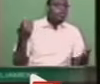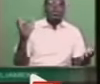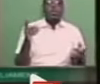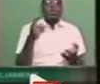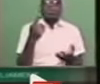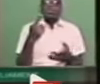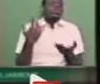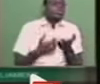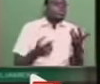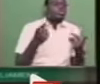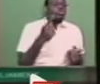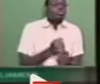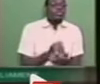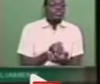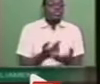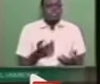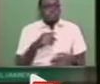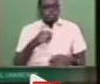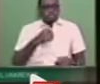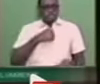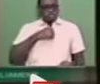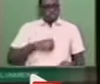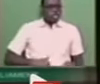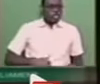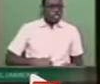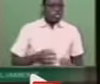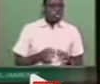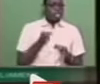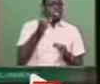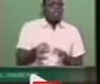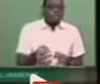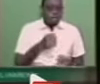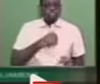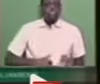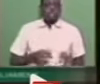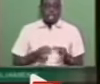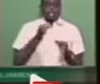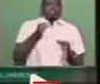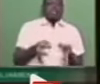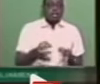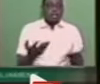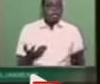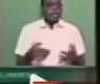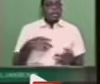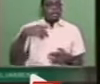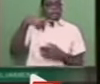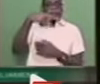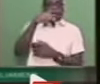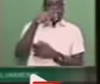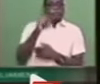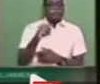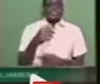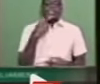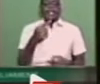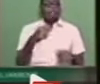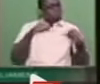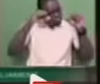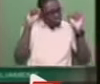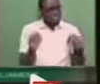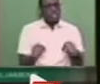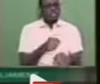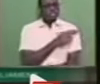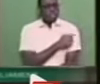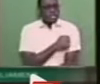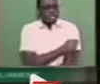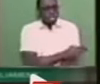treatment postponed. Yet this administration still boasts of a functioning parallel healthcare system. And some have